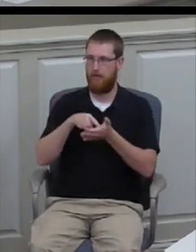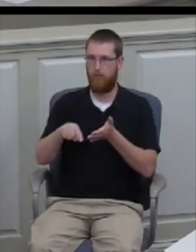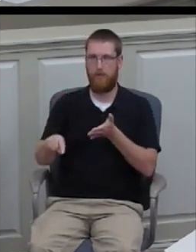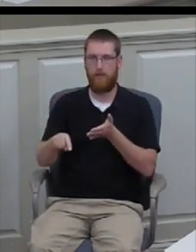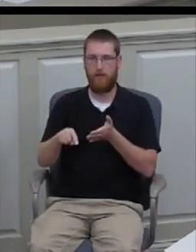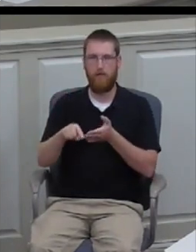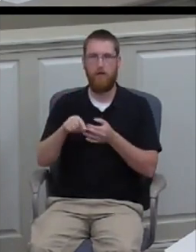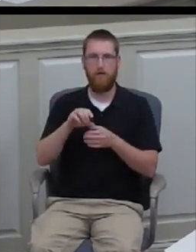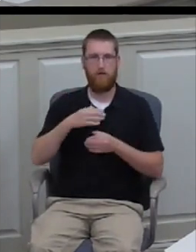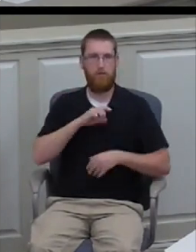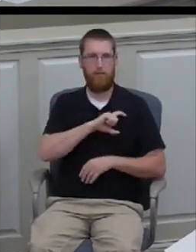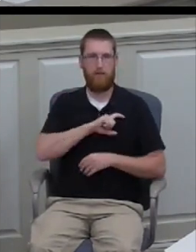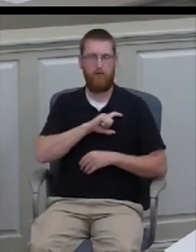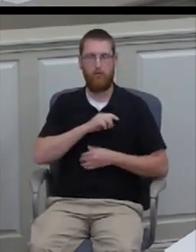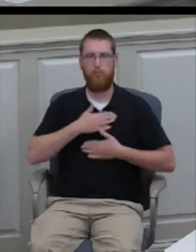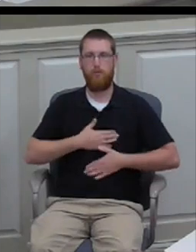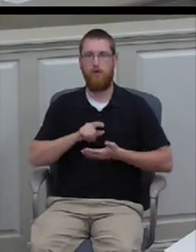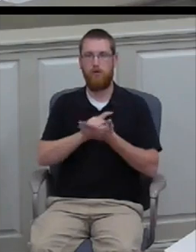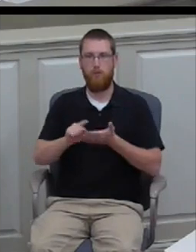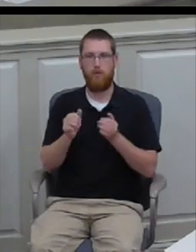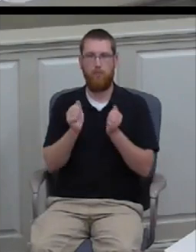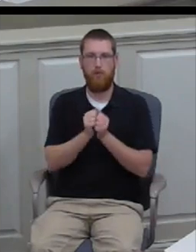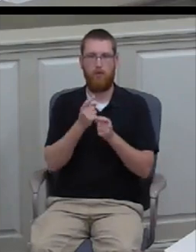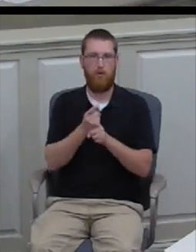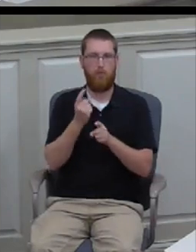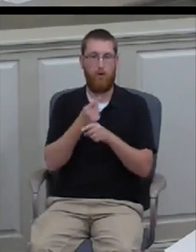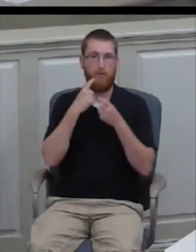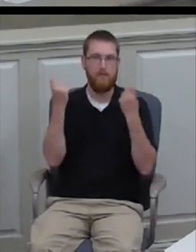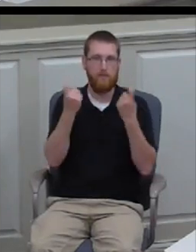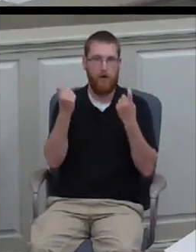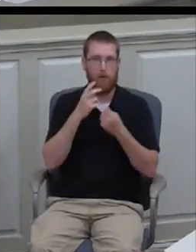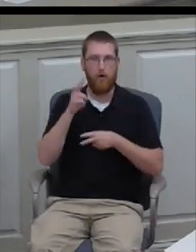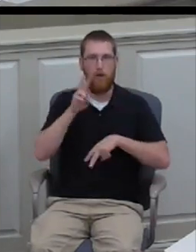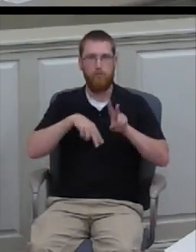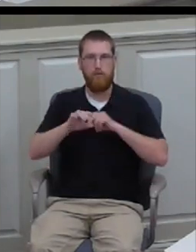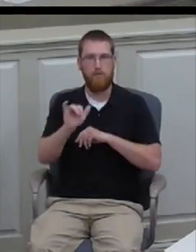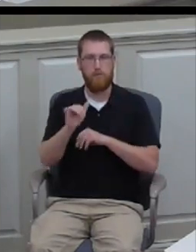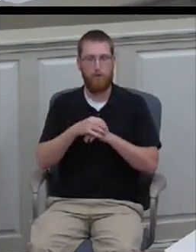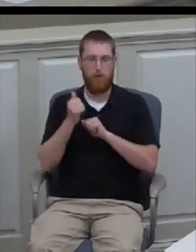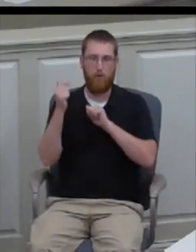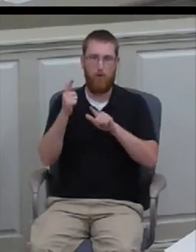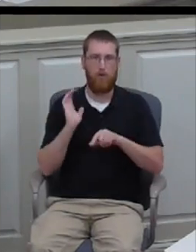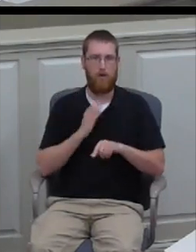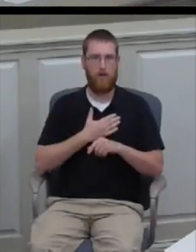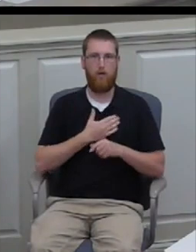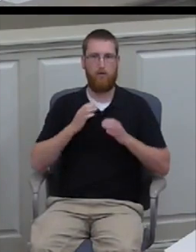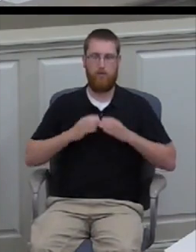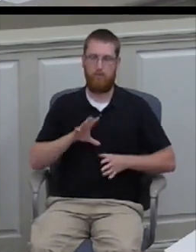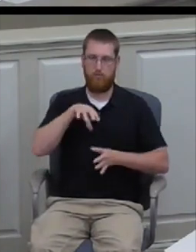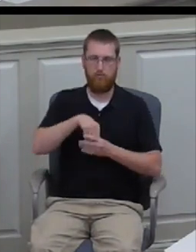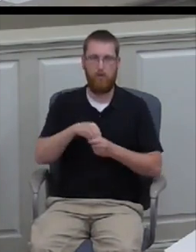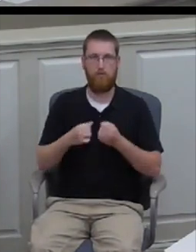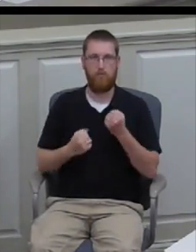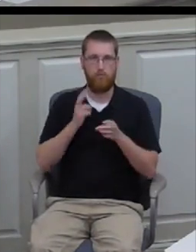as Police Officer Appreciation Week, with appropriate ceremonies and observances in which all of our people may join in